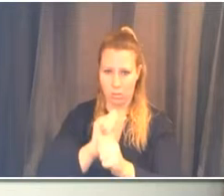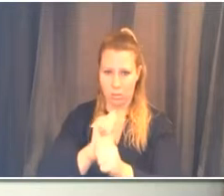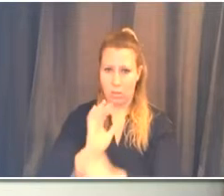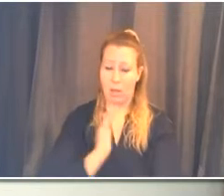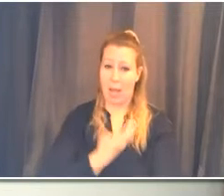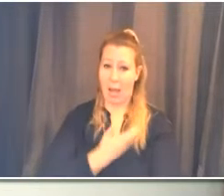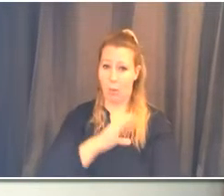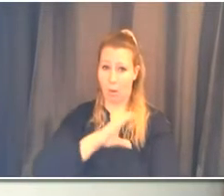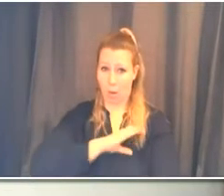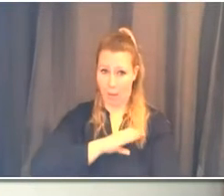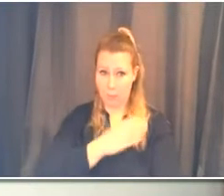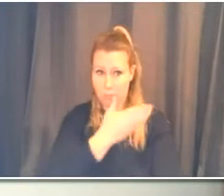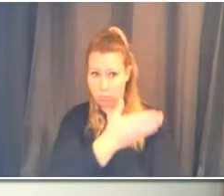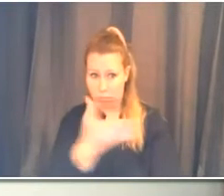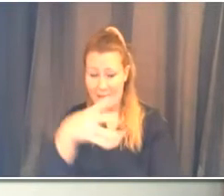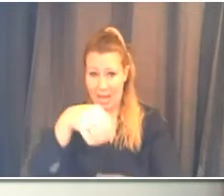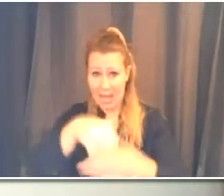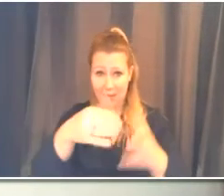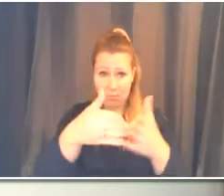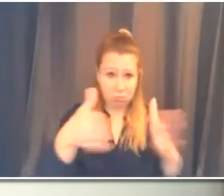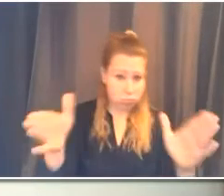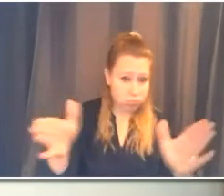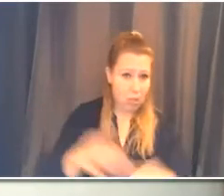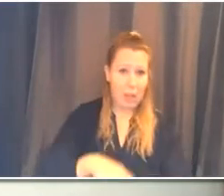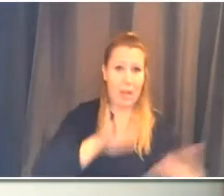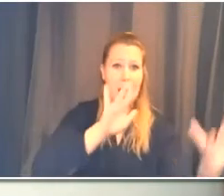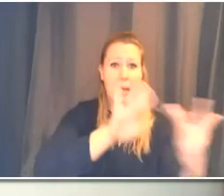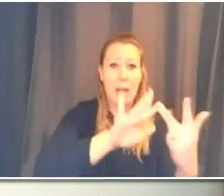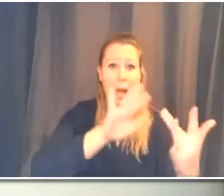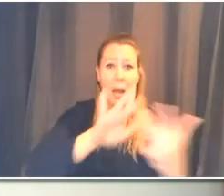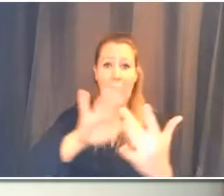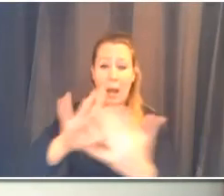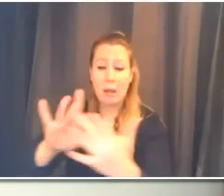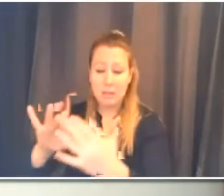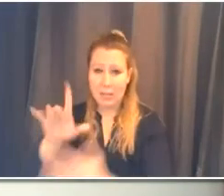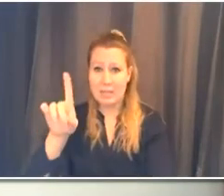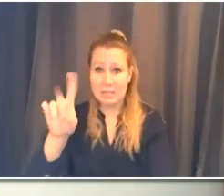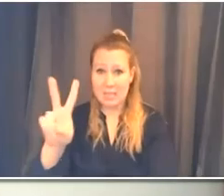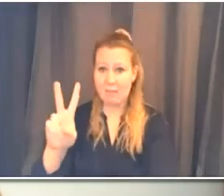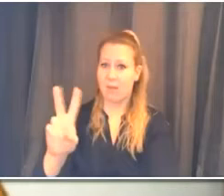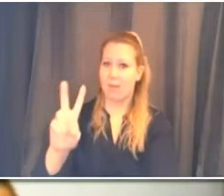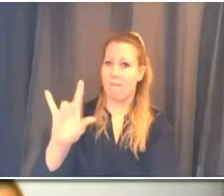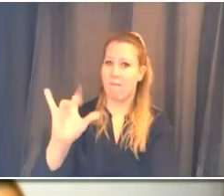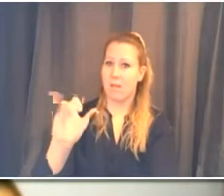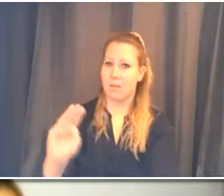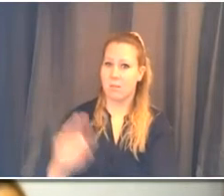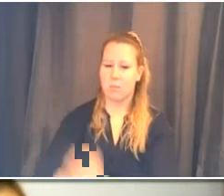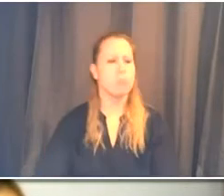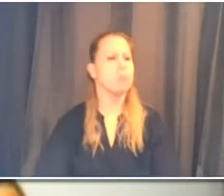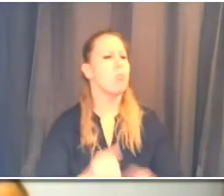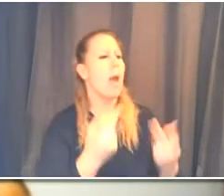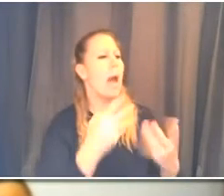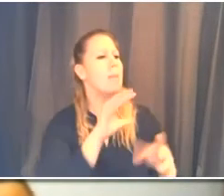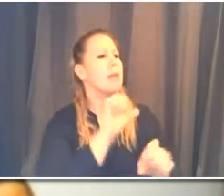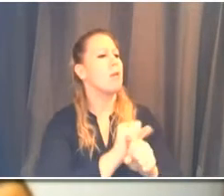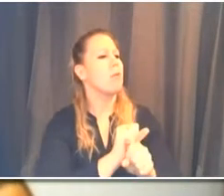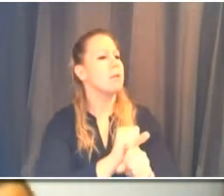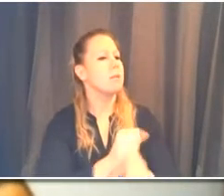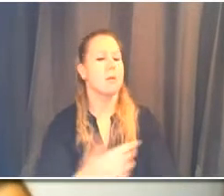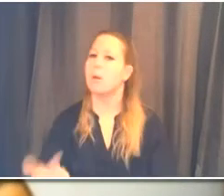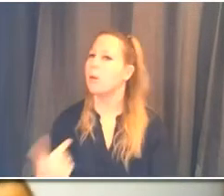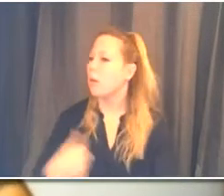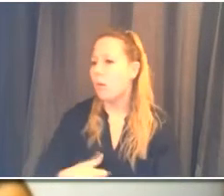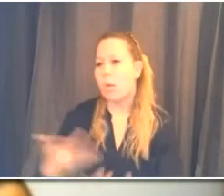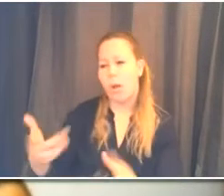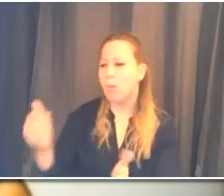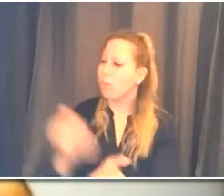jobs we were responding to DB calls we were making arrests the numbers did fluctuate and I think over time we're going to